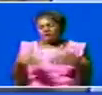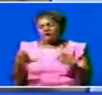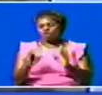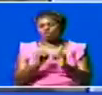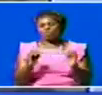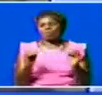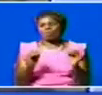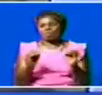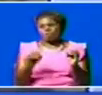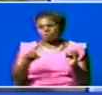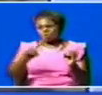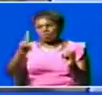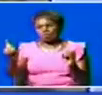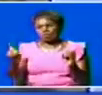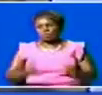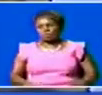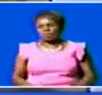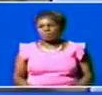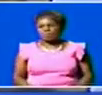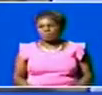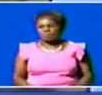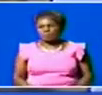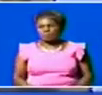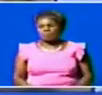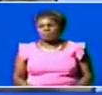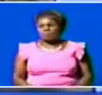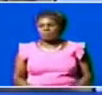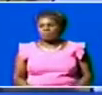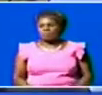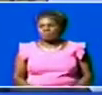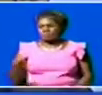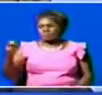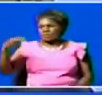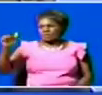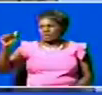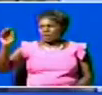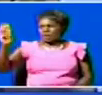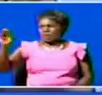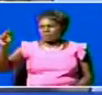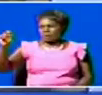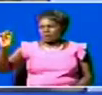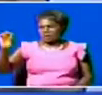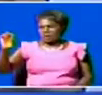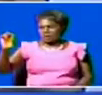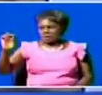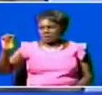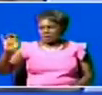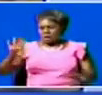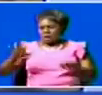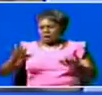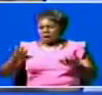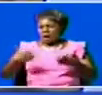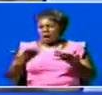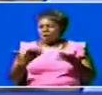let me look for a question here. At Shaban says, what is the approximate